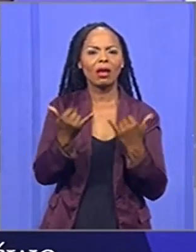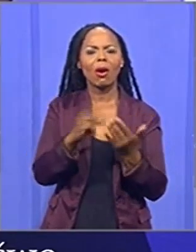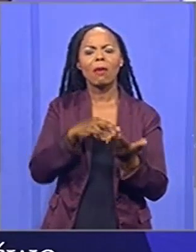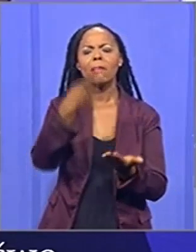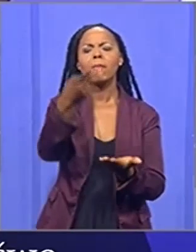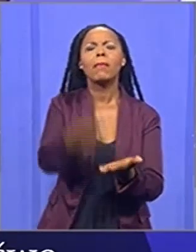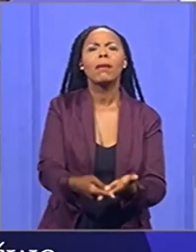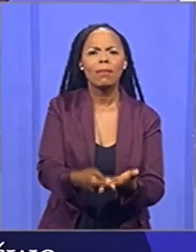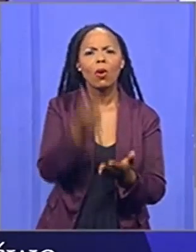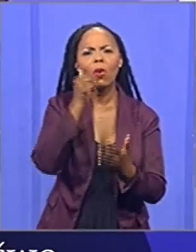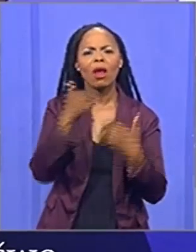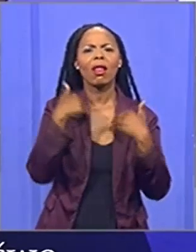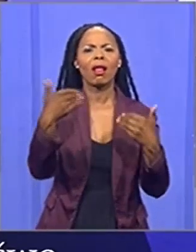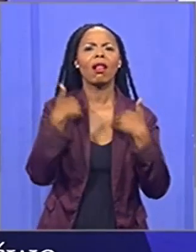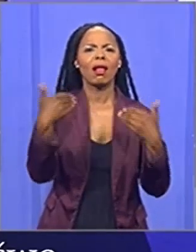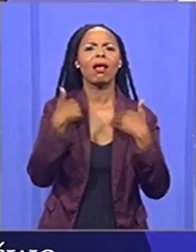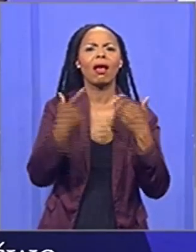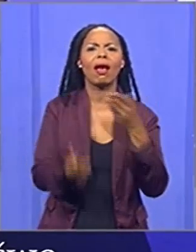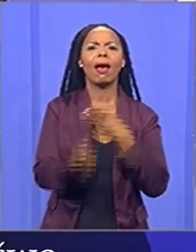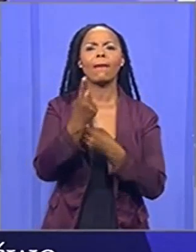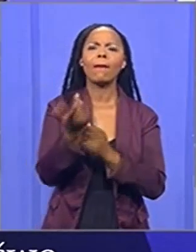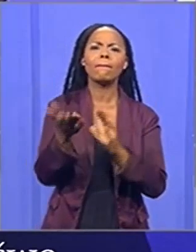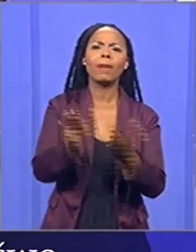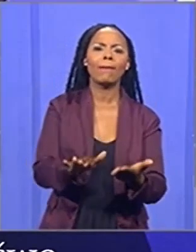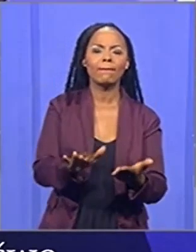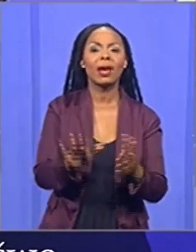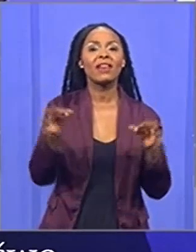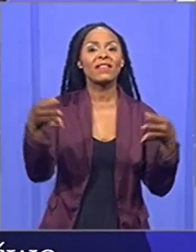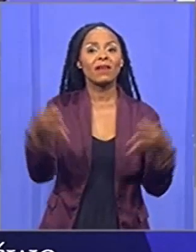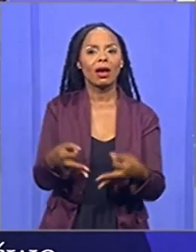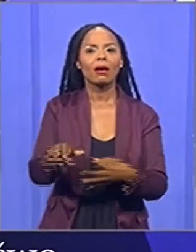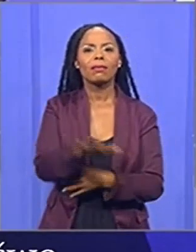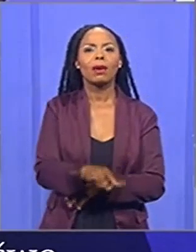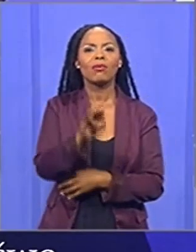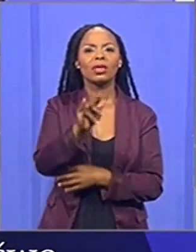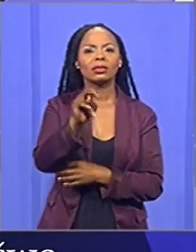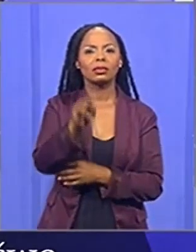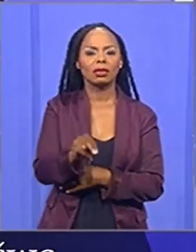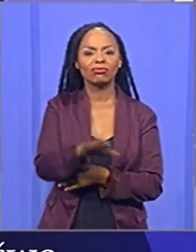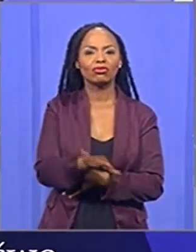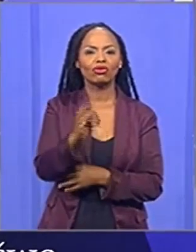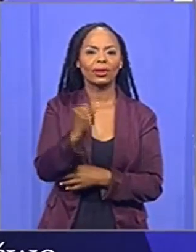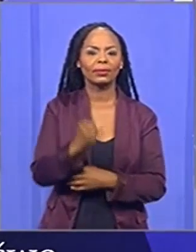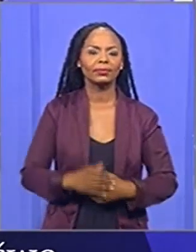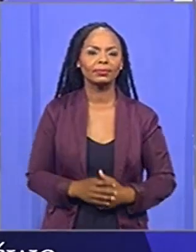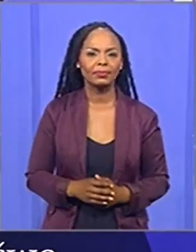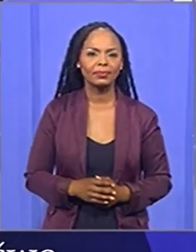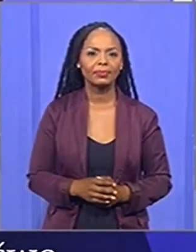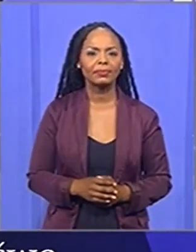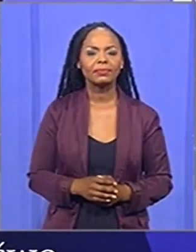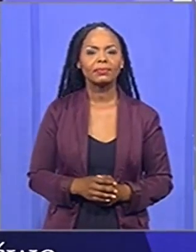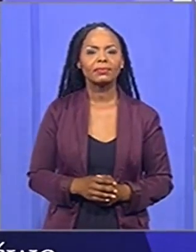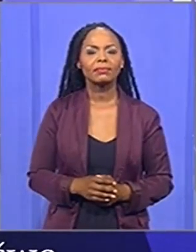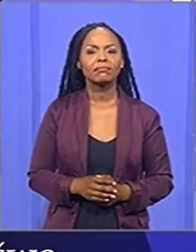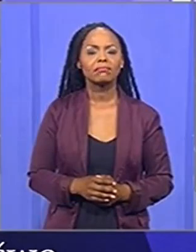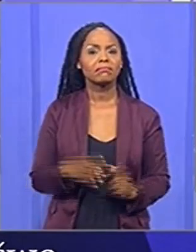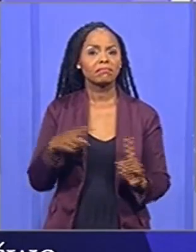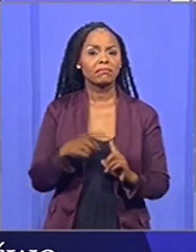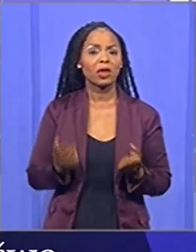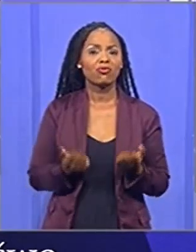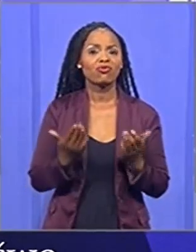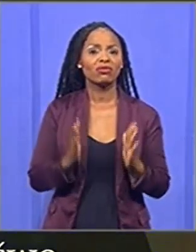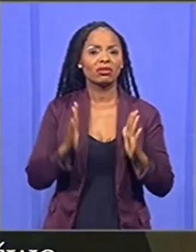ya ge a itšhidulla. Tirelo ya gagwe e be e swerwe ka Bryanston ka leboa la Johannesburg. Mošomo wa mmegaditaba